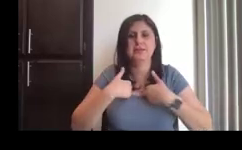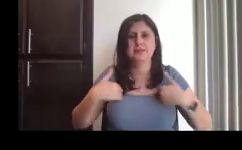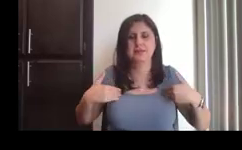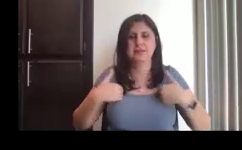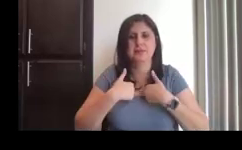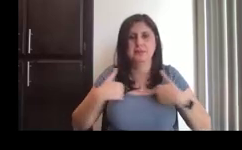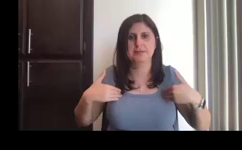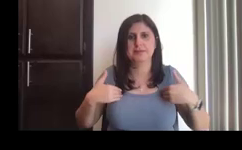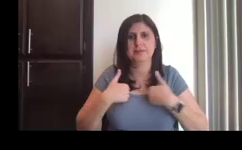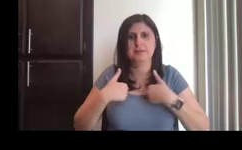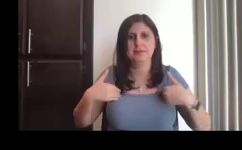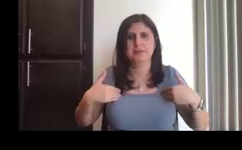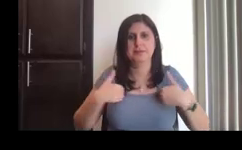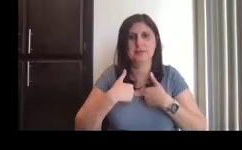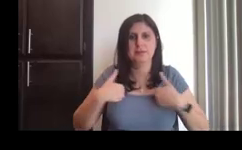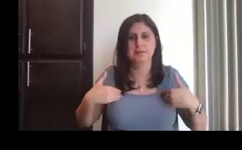Animal.